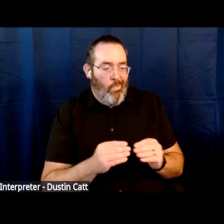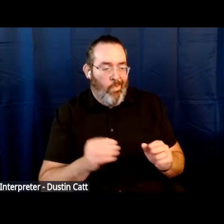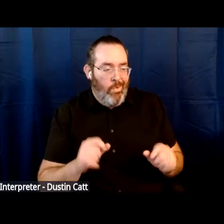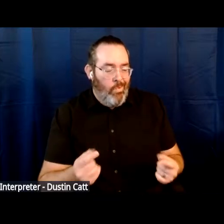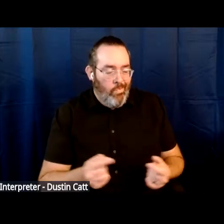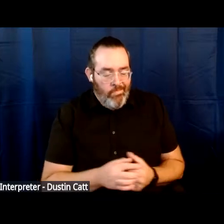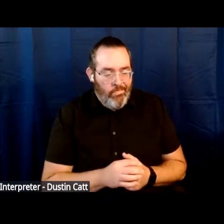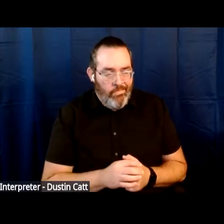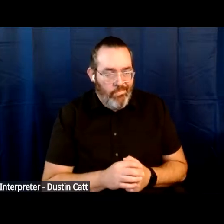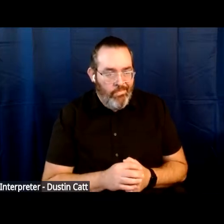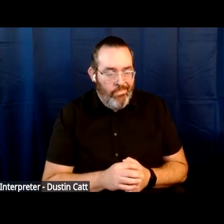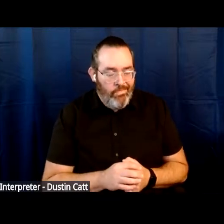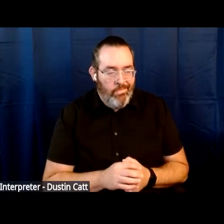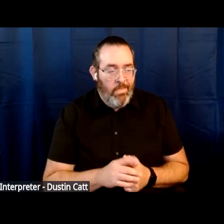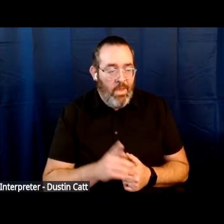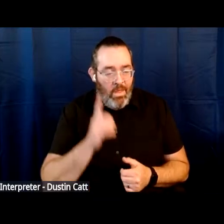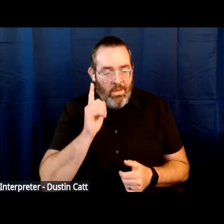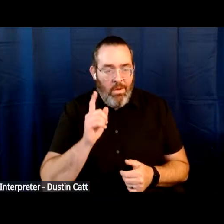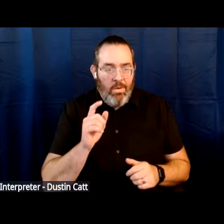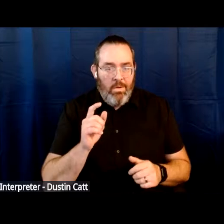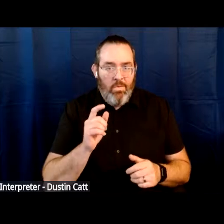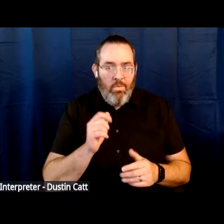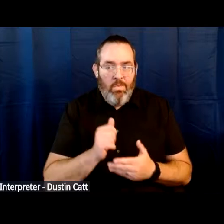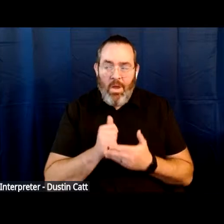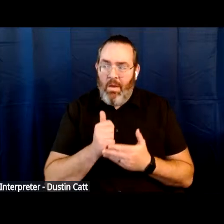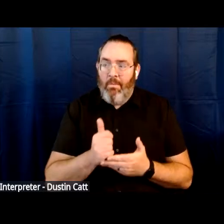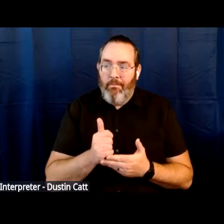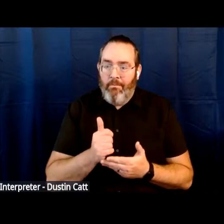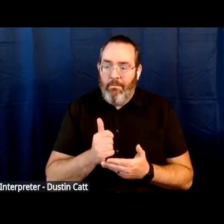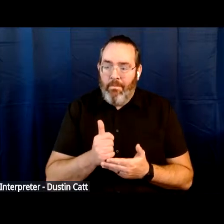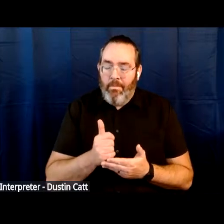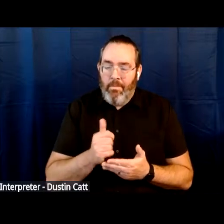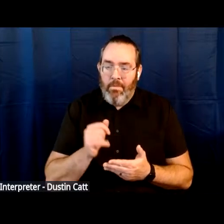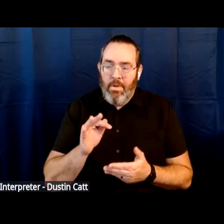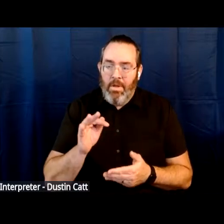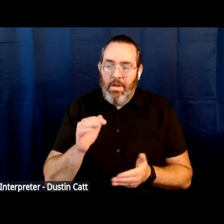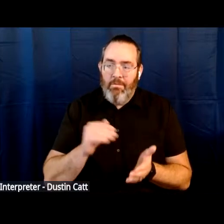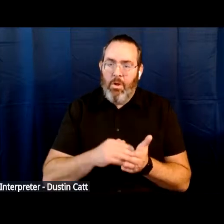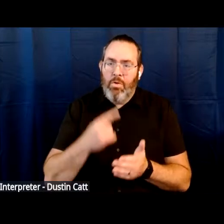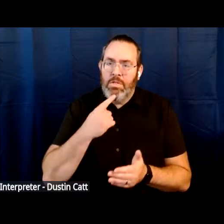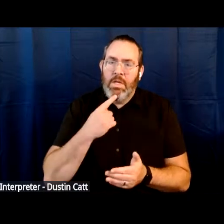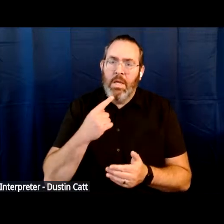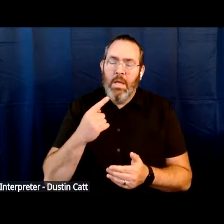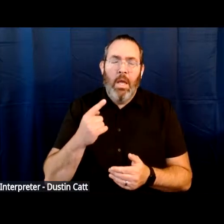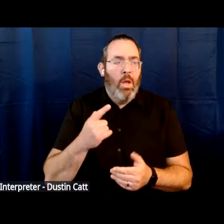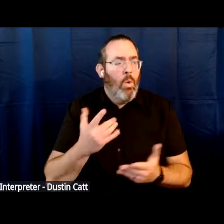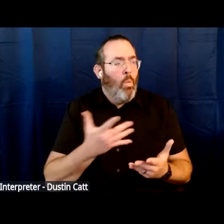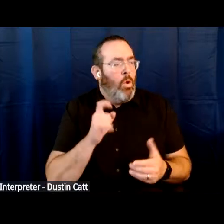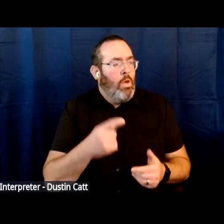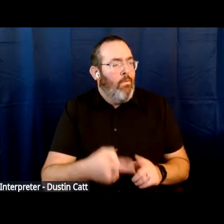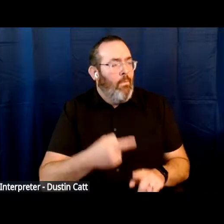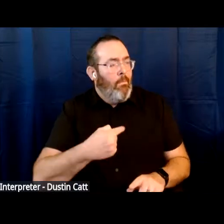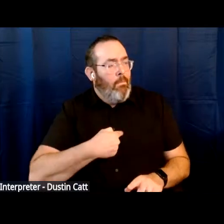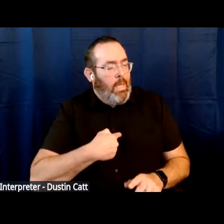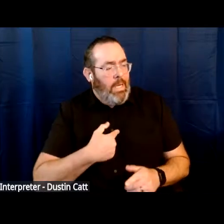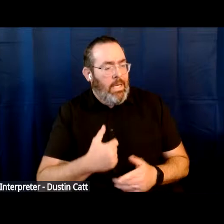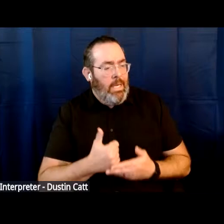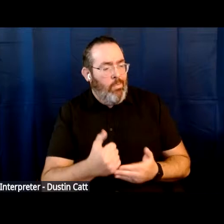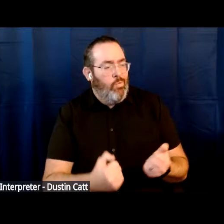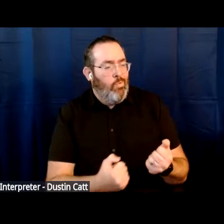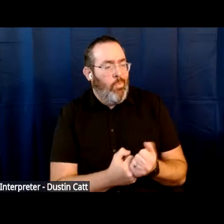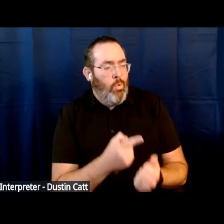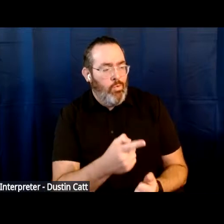I think it would have been helpful to have the doctor say, what do you need from me to support you